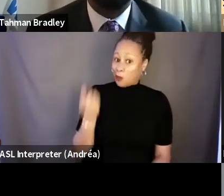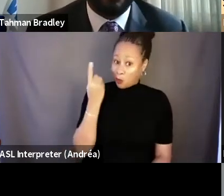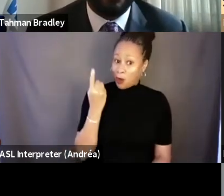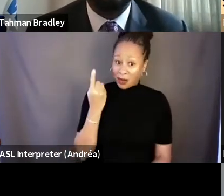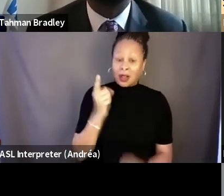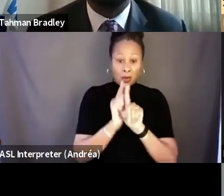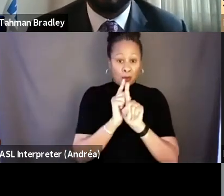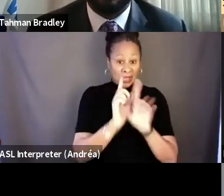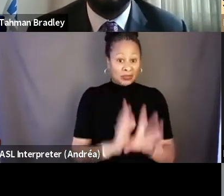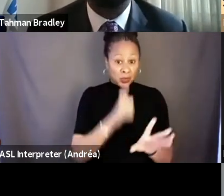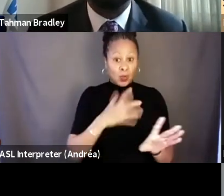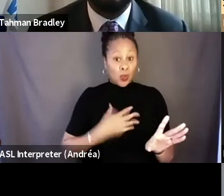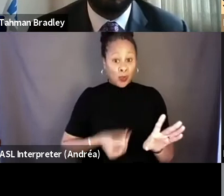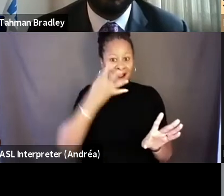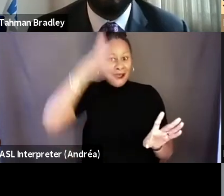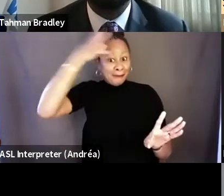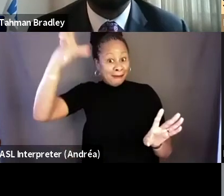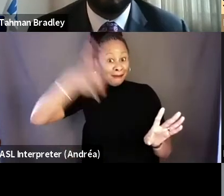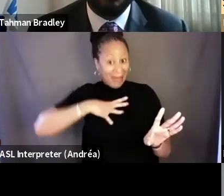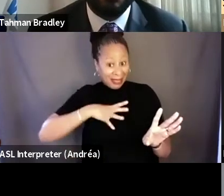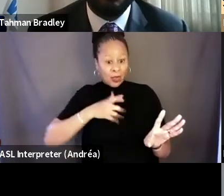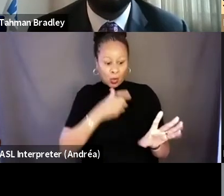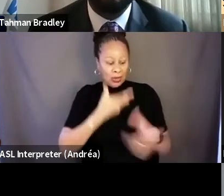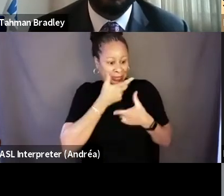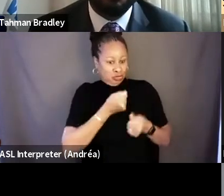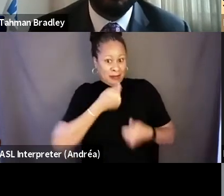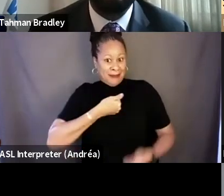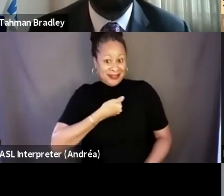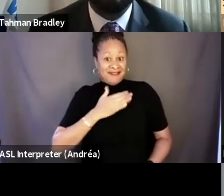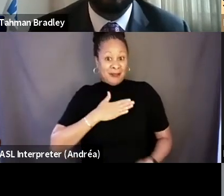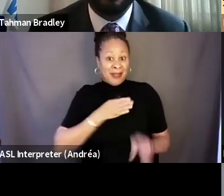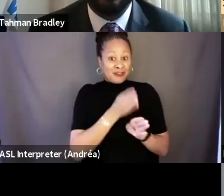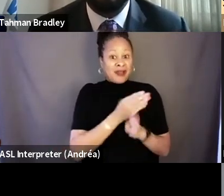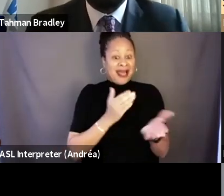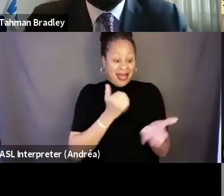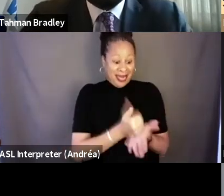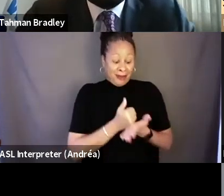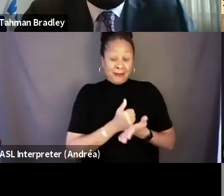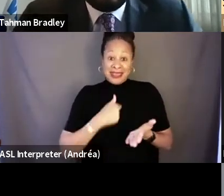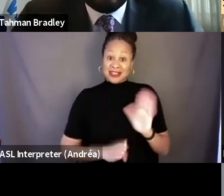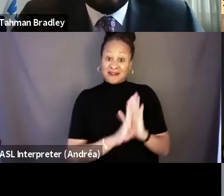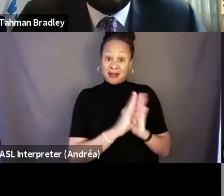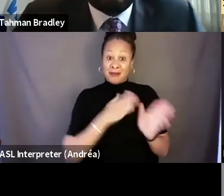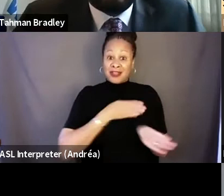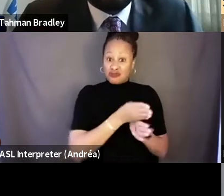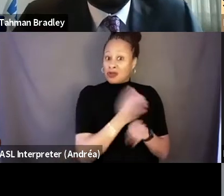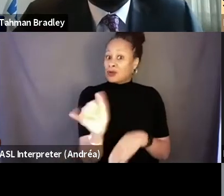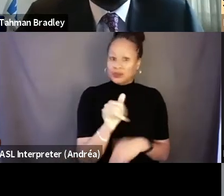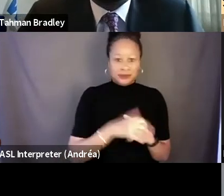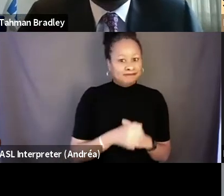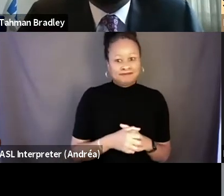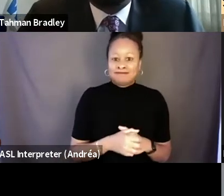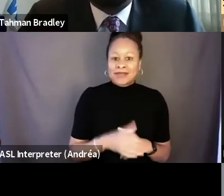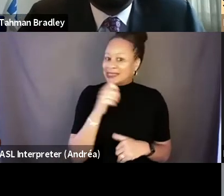mentor, male, who took an interest in me and helped me develop. So it doesn't have